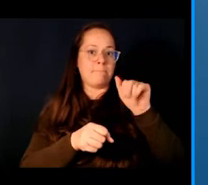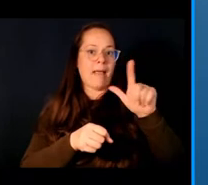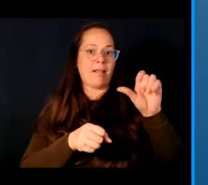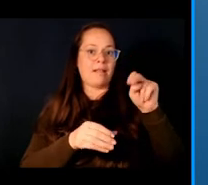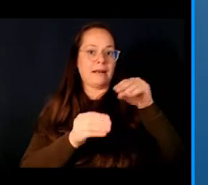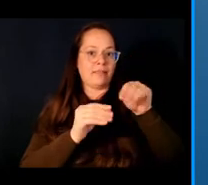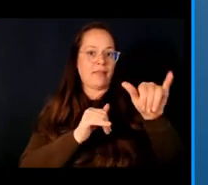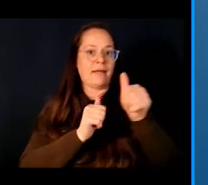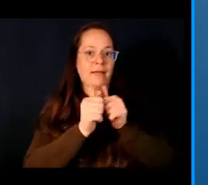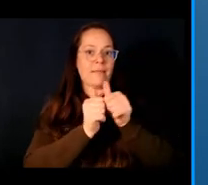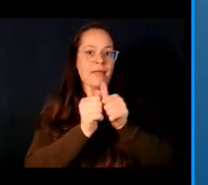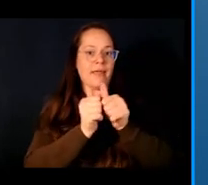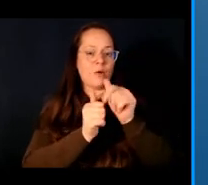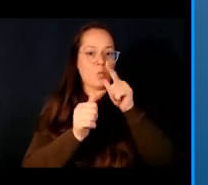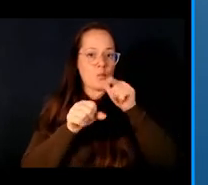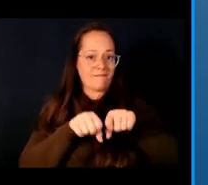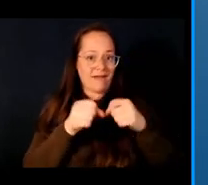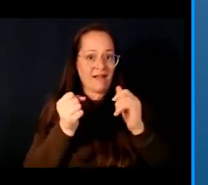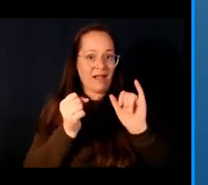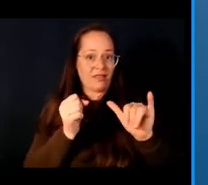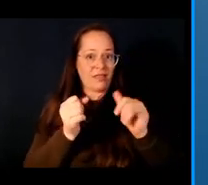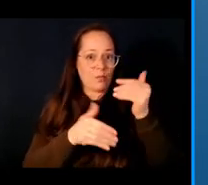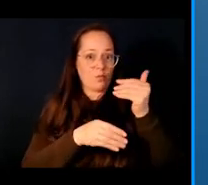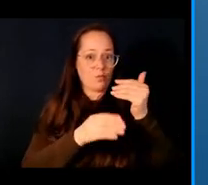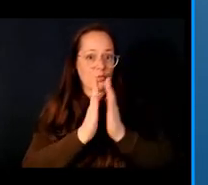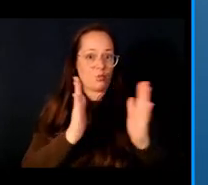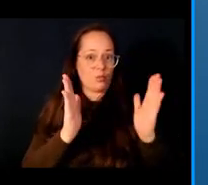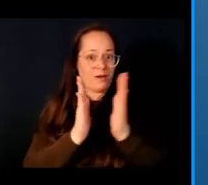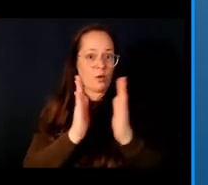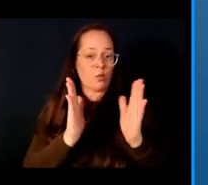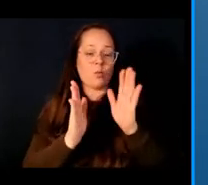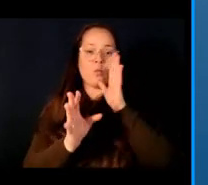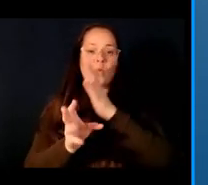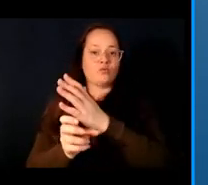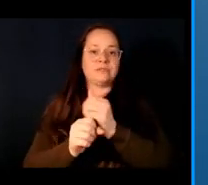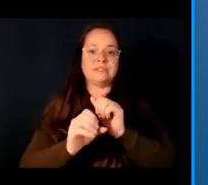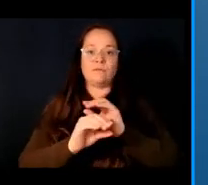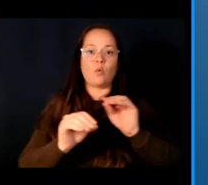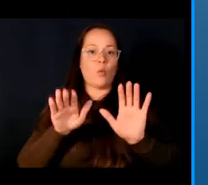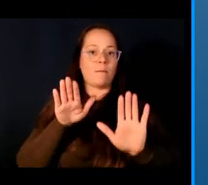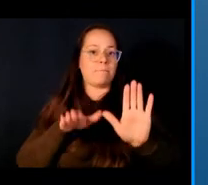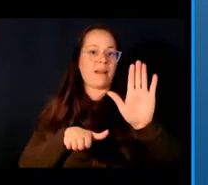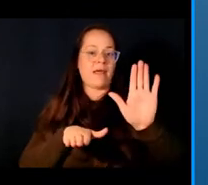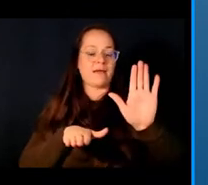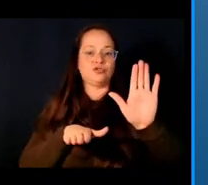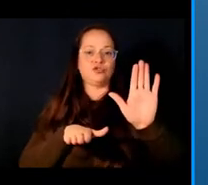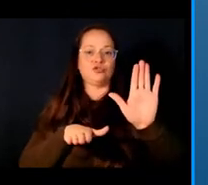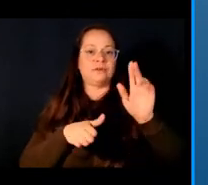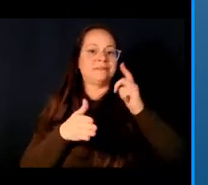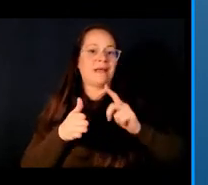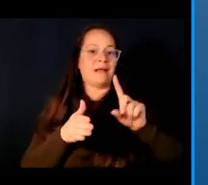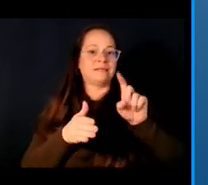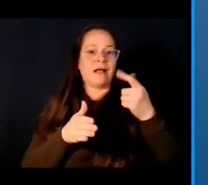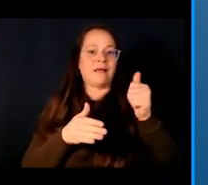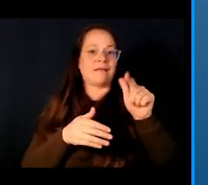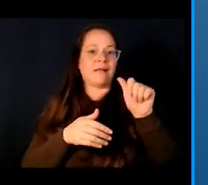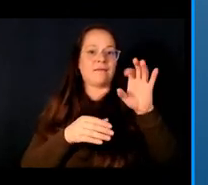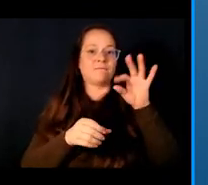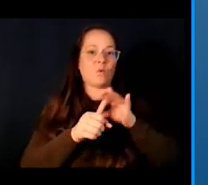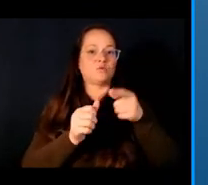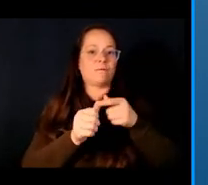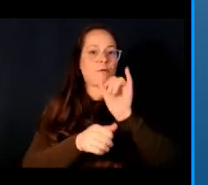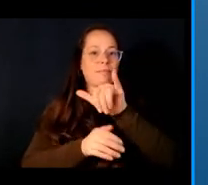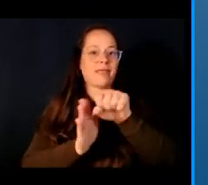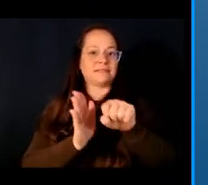windows receives no pledged delegates or delegate votes from that state in addition